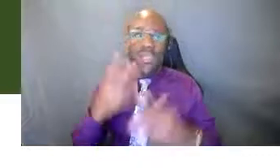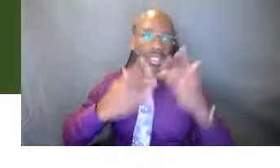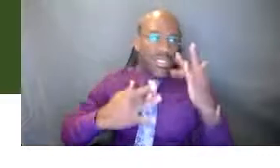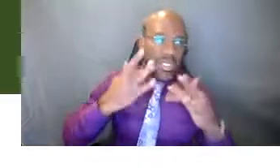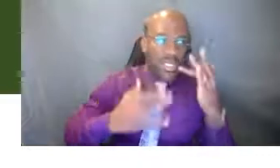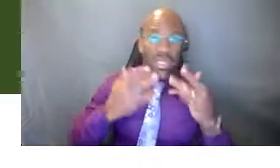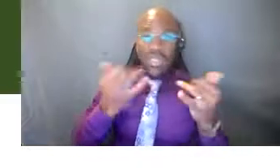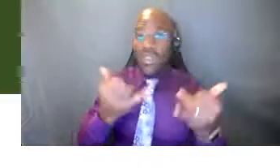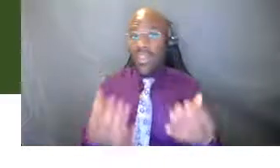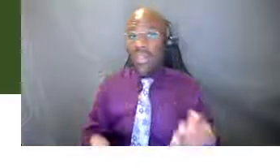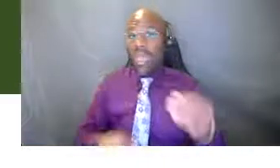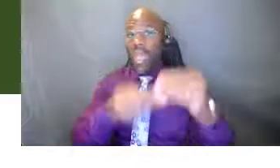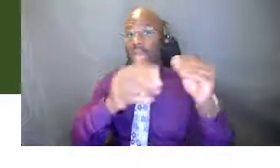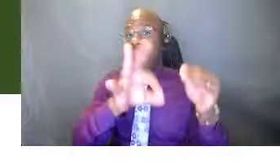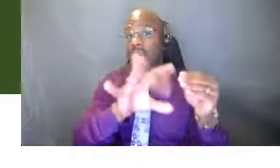So